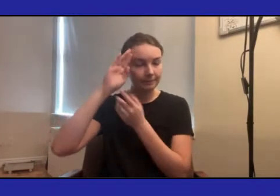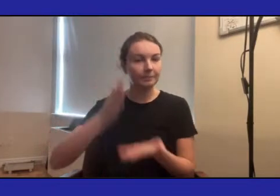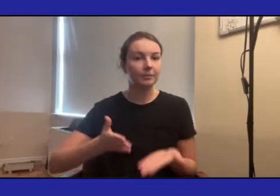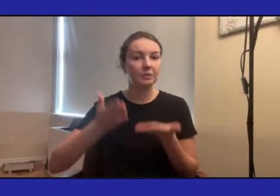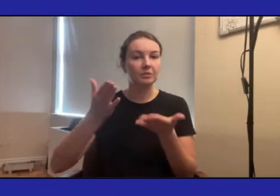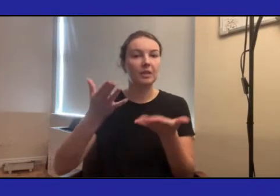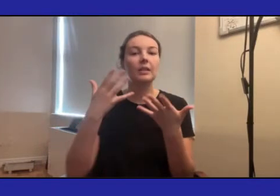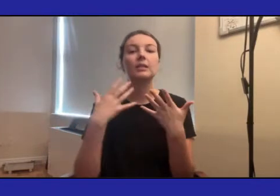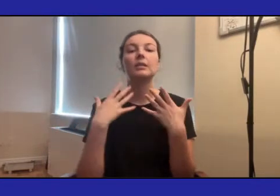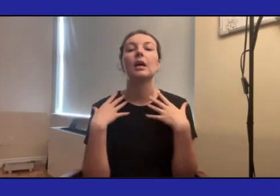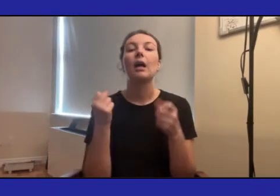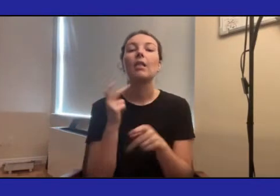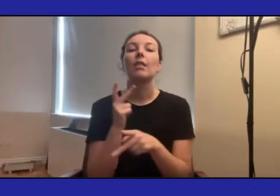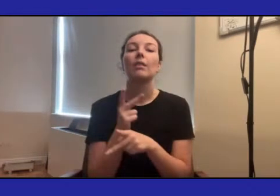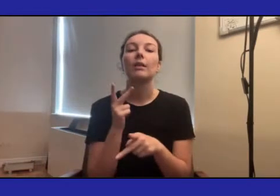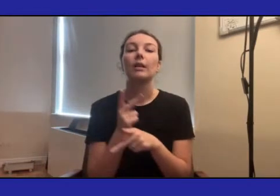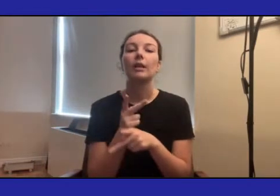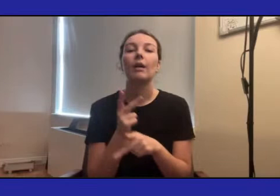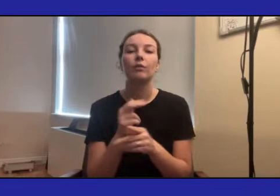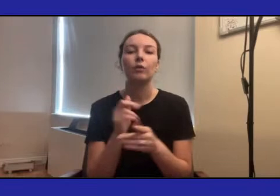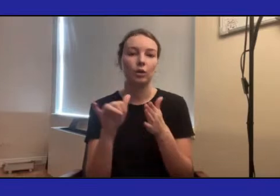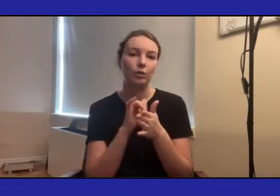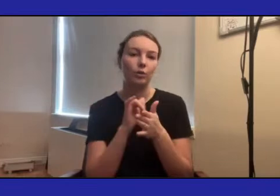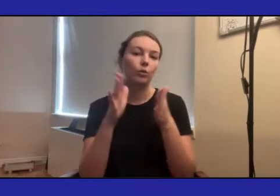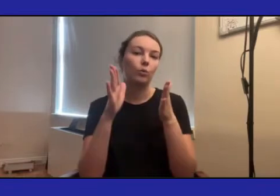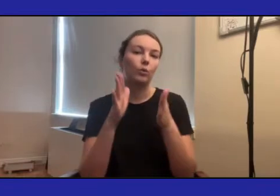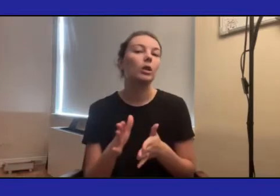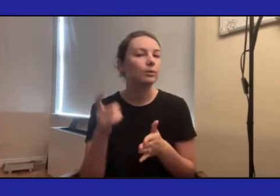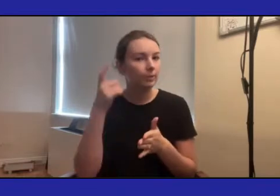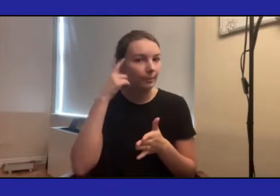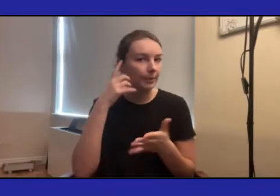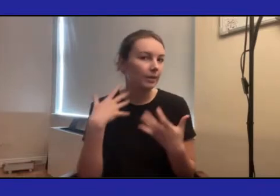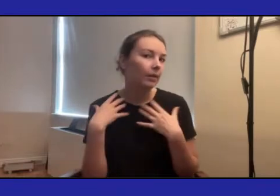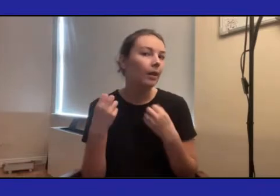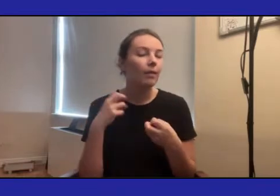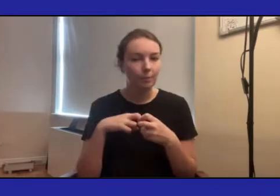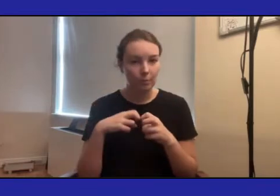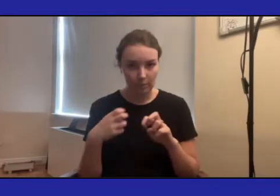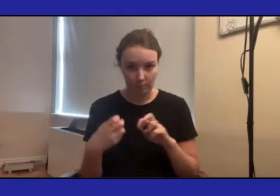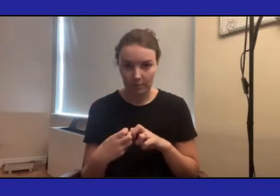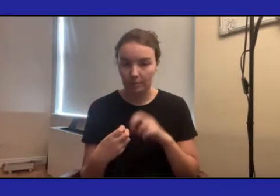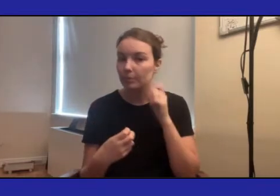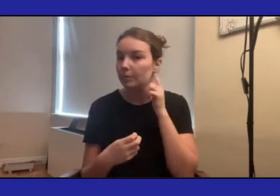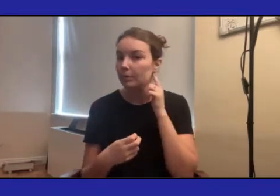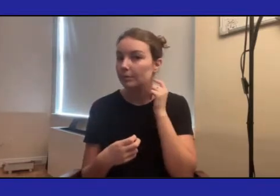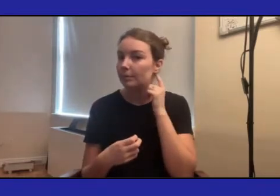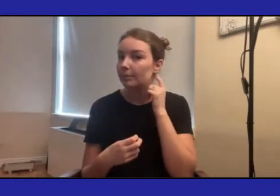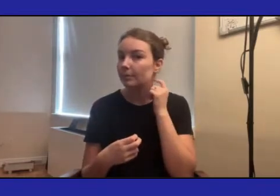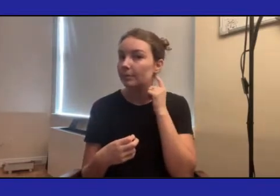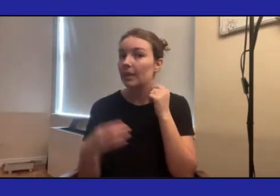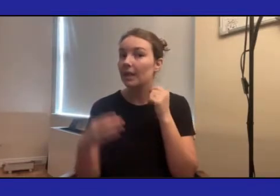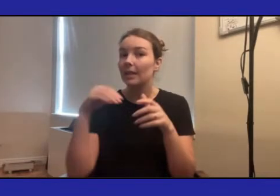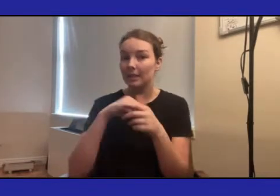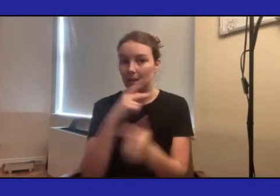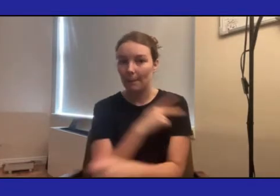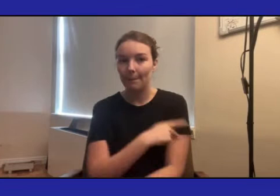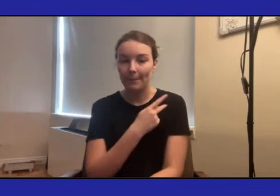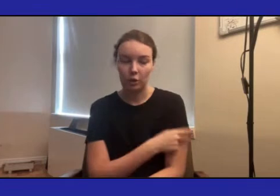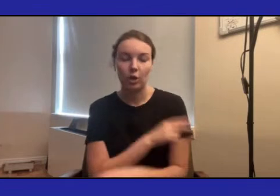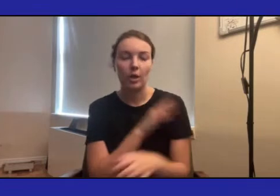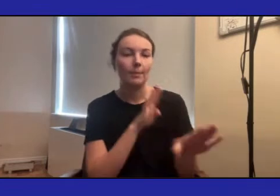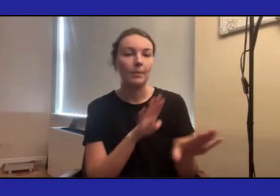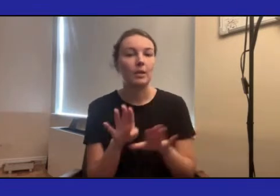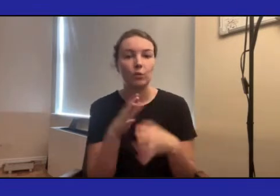New Yorkers with mental health issues. Its inpatient behavioral health units are located on the southeast